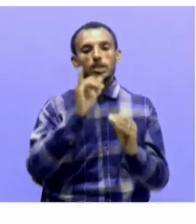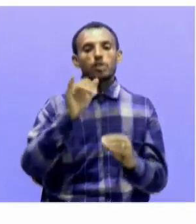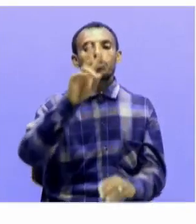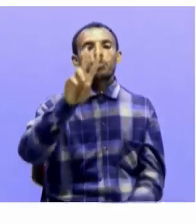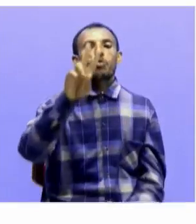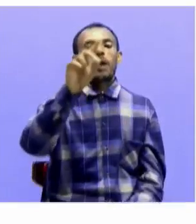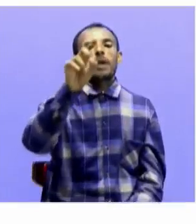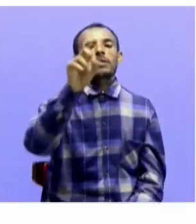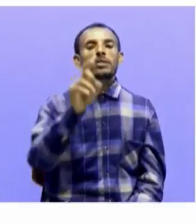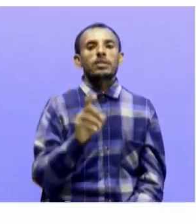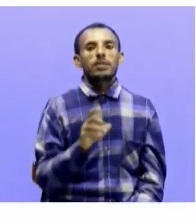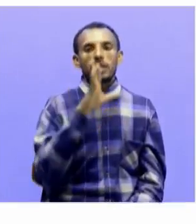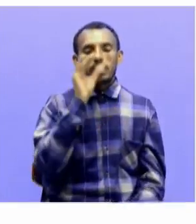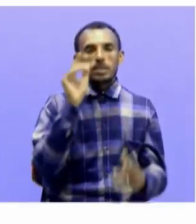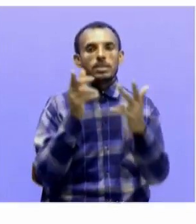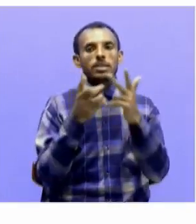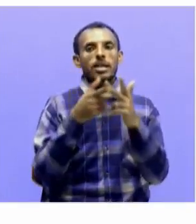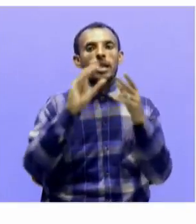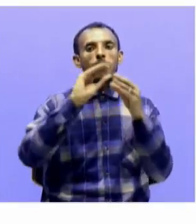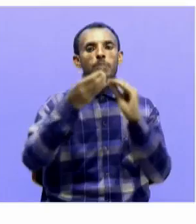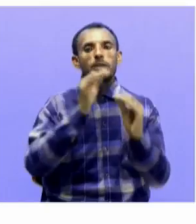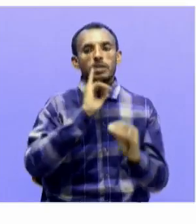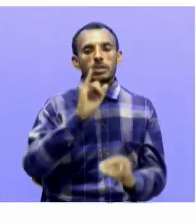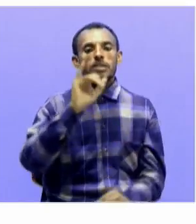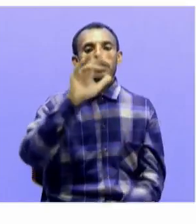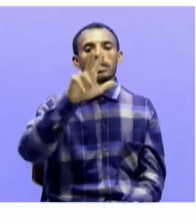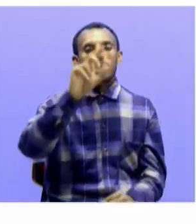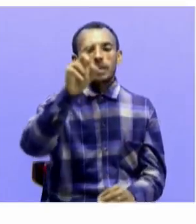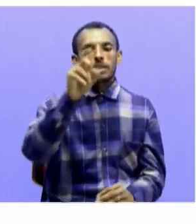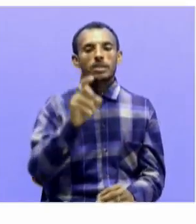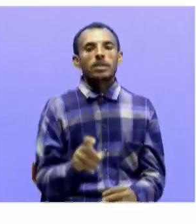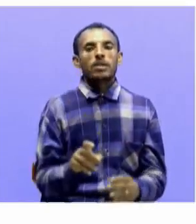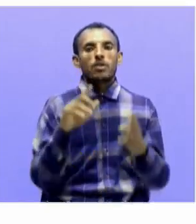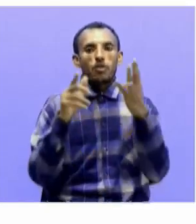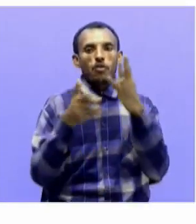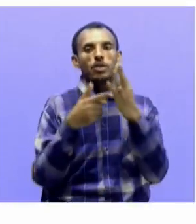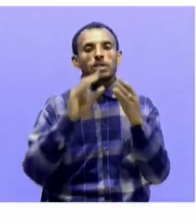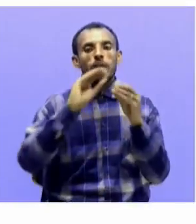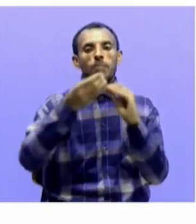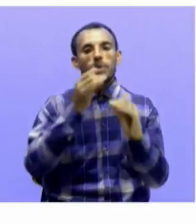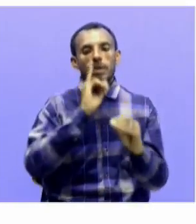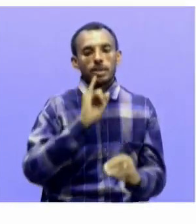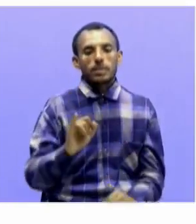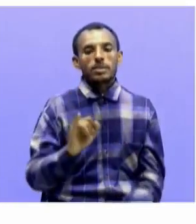2x. Third number is 3x. The fourth number